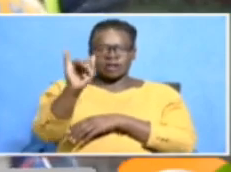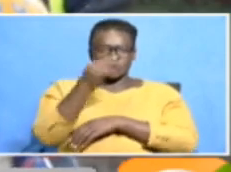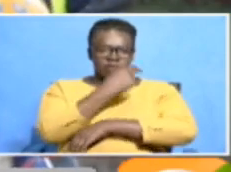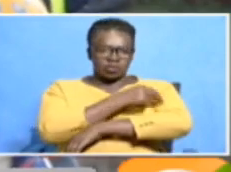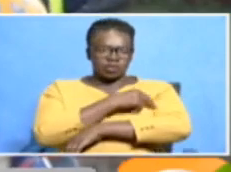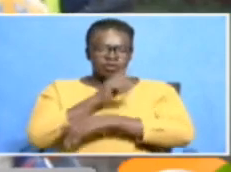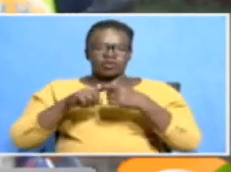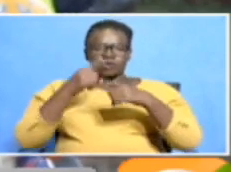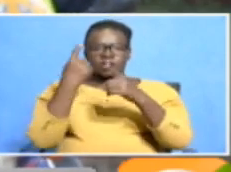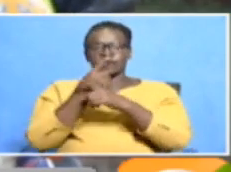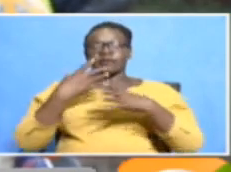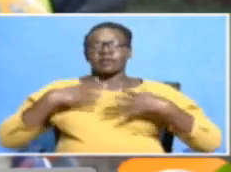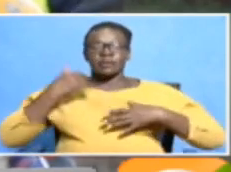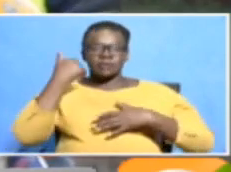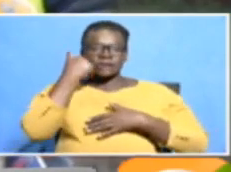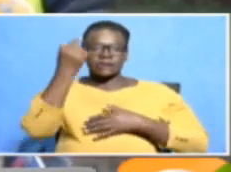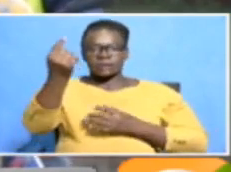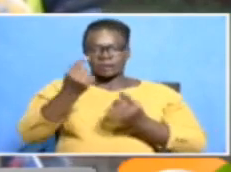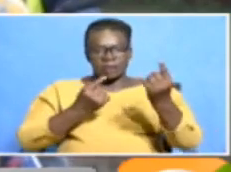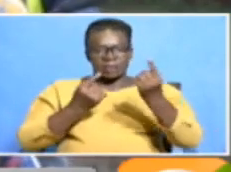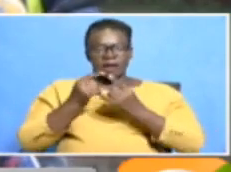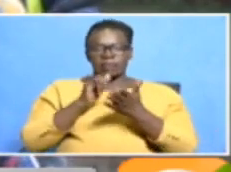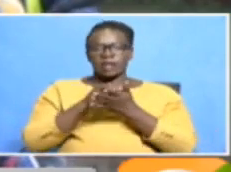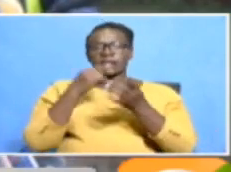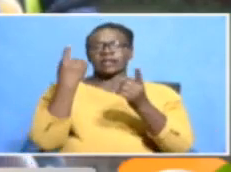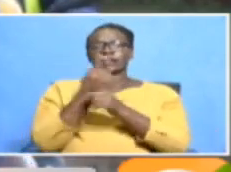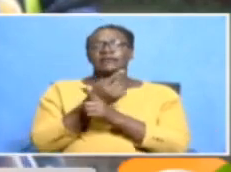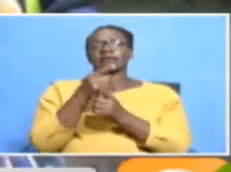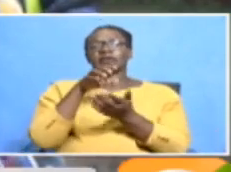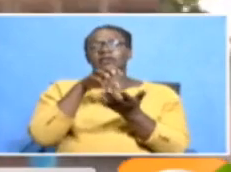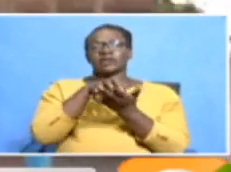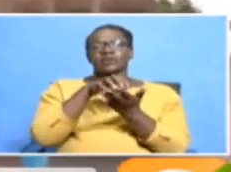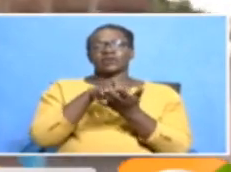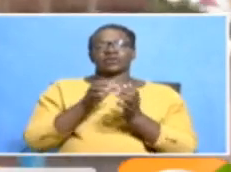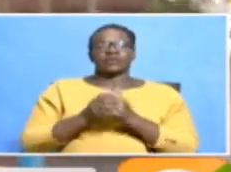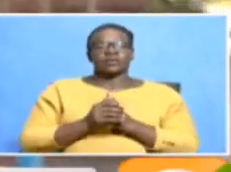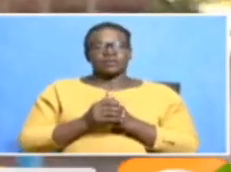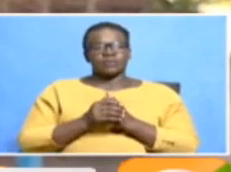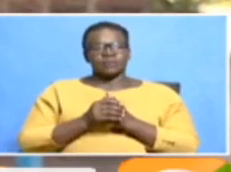seeking different services here. It's a whole different ballgame altogether.